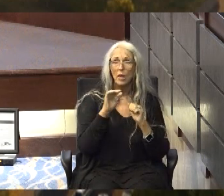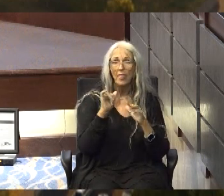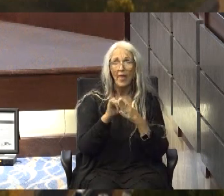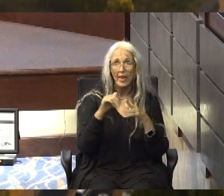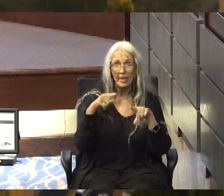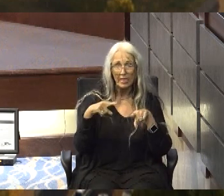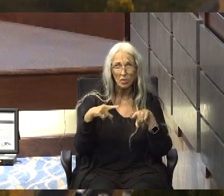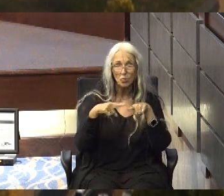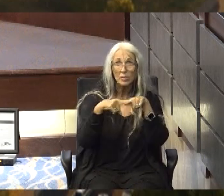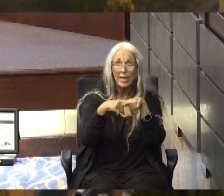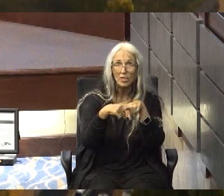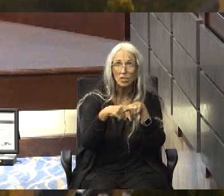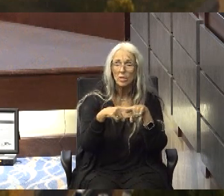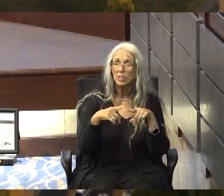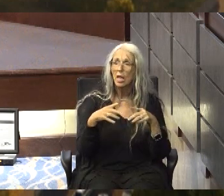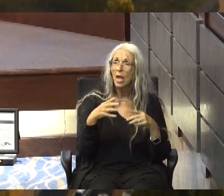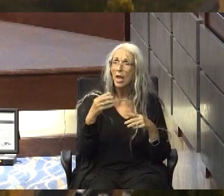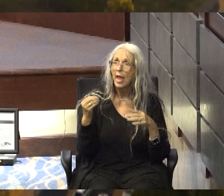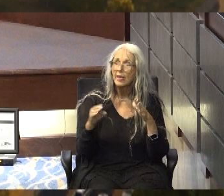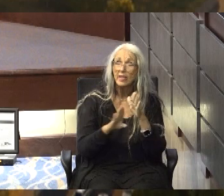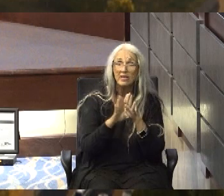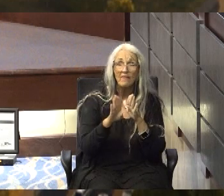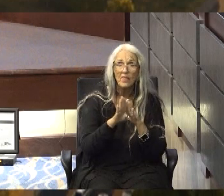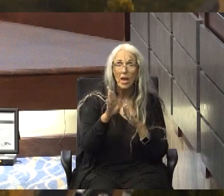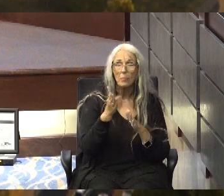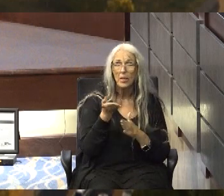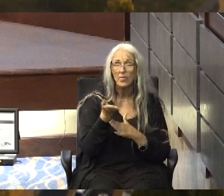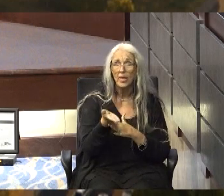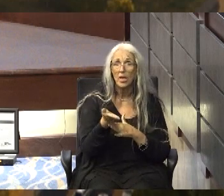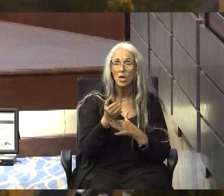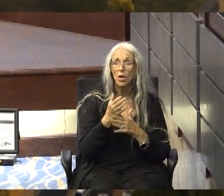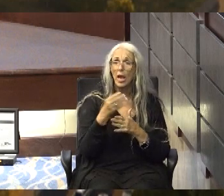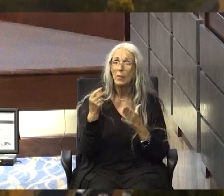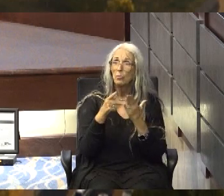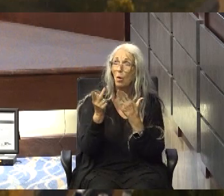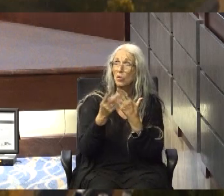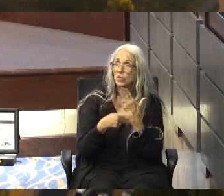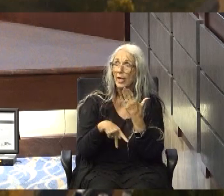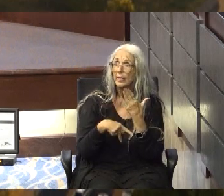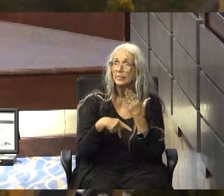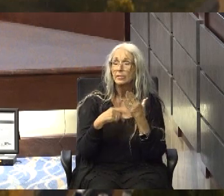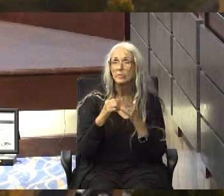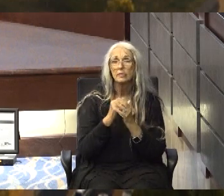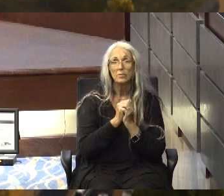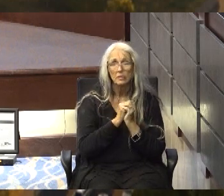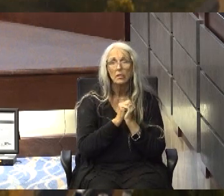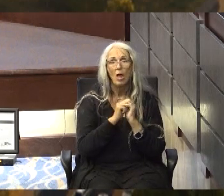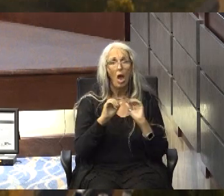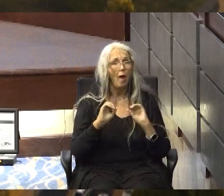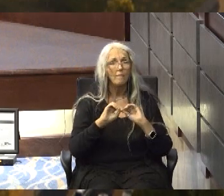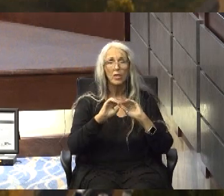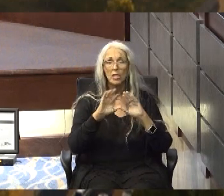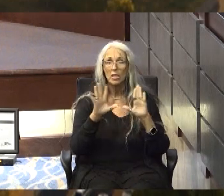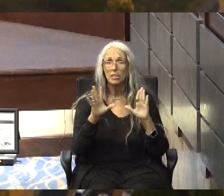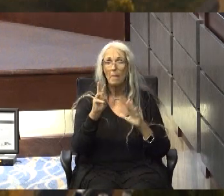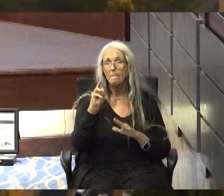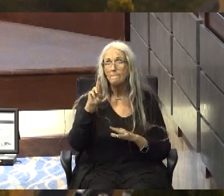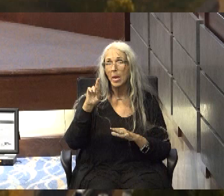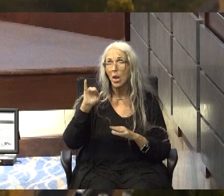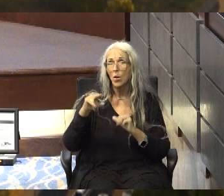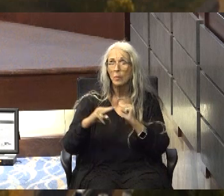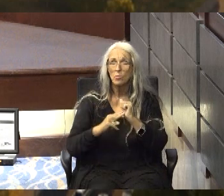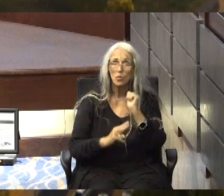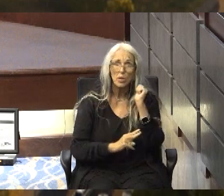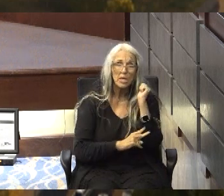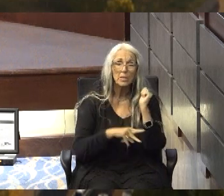intersection of vital development and projects yet to come. So obviously the Mary Bridge and the Plaza